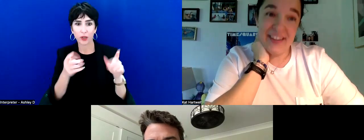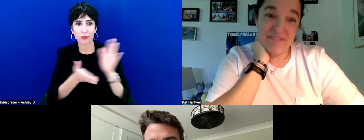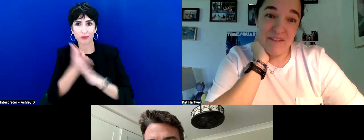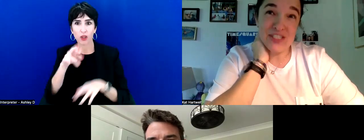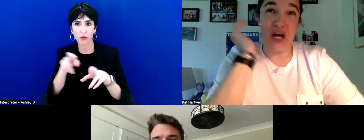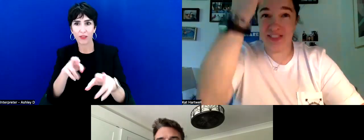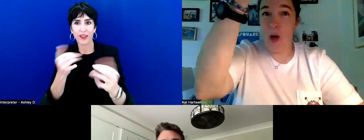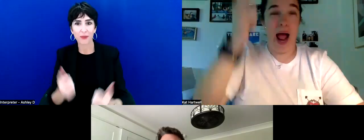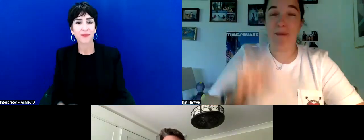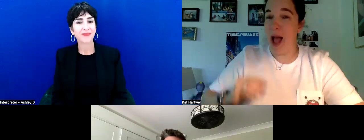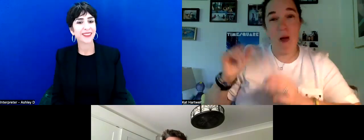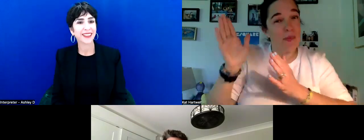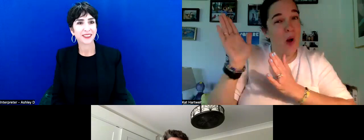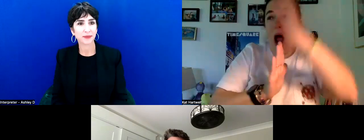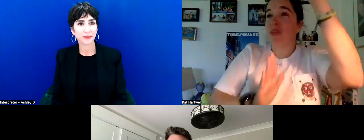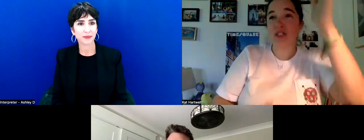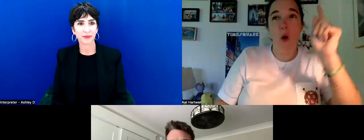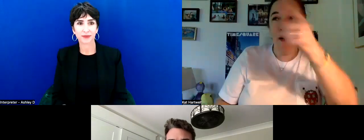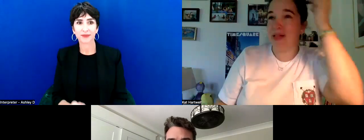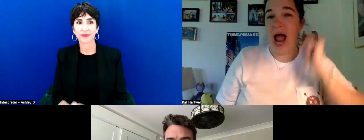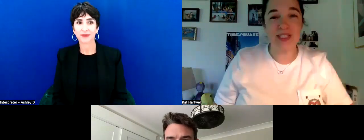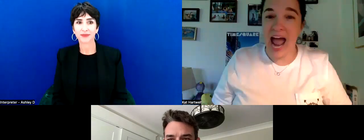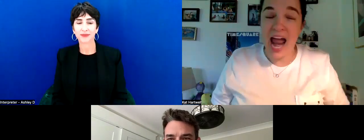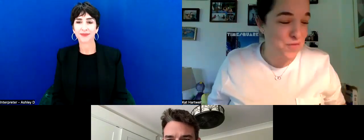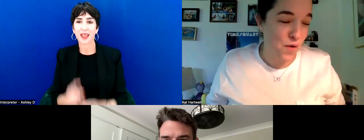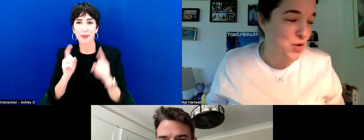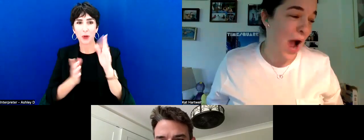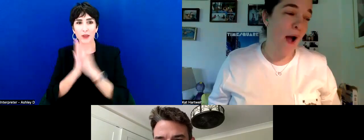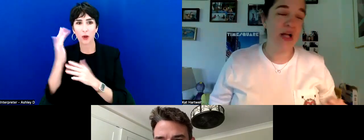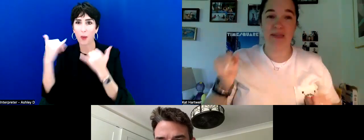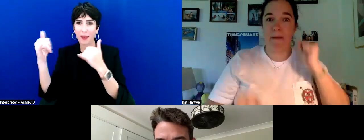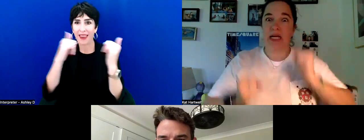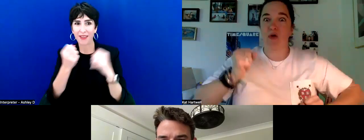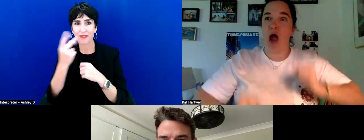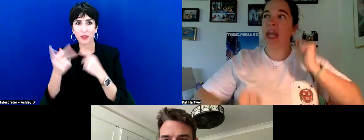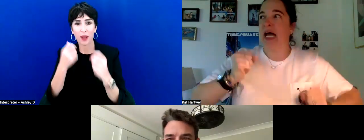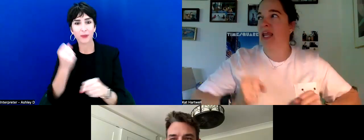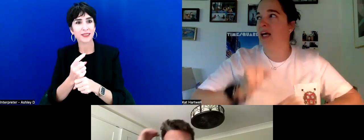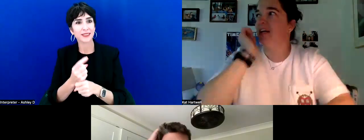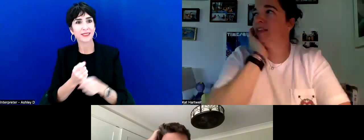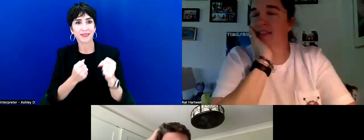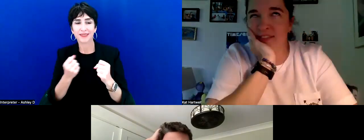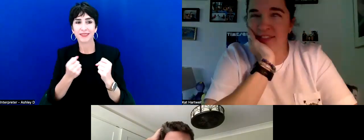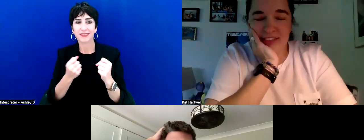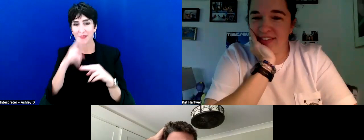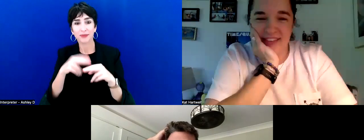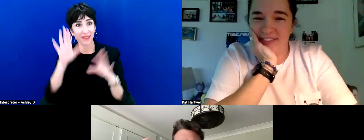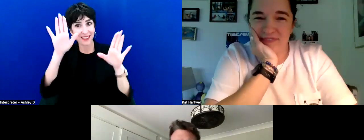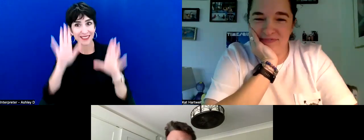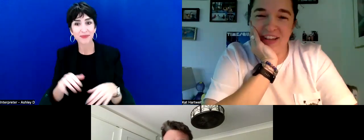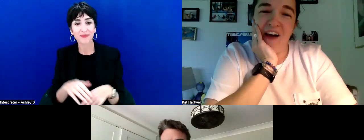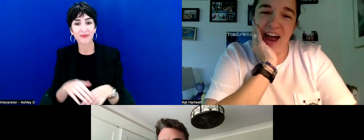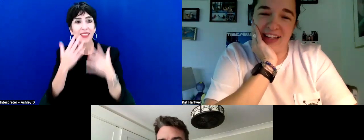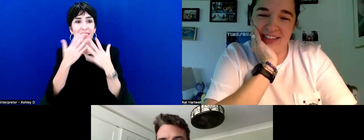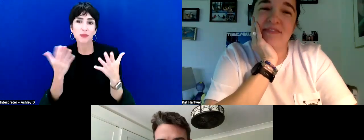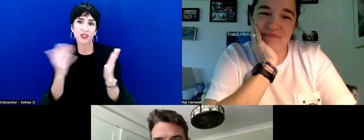now. Okay, so I'm probably go out the door, play outside for a few hours, maybe Excellent. fun then. Yeah. Thank